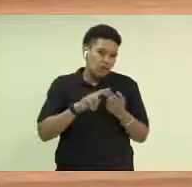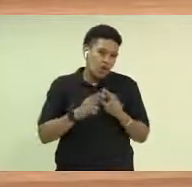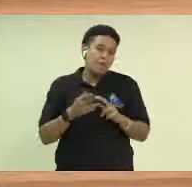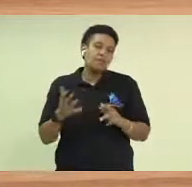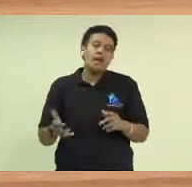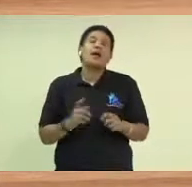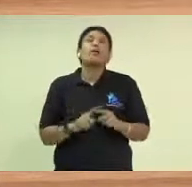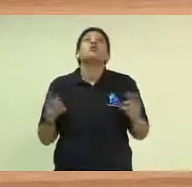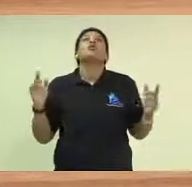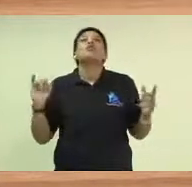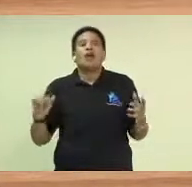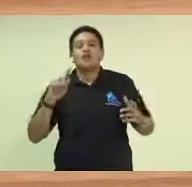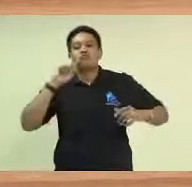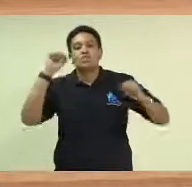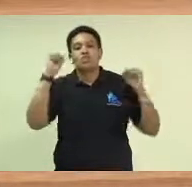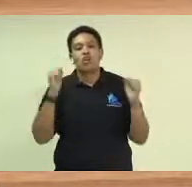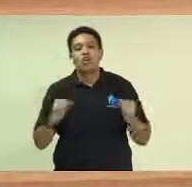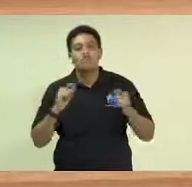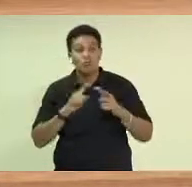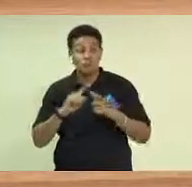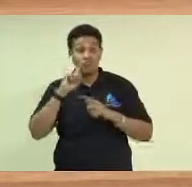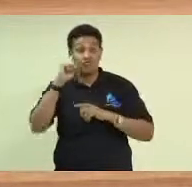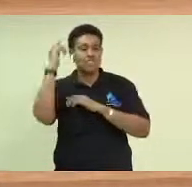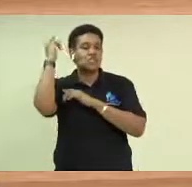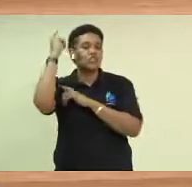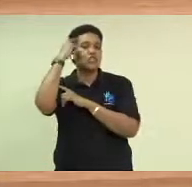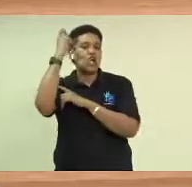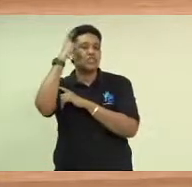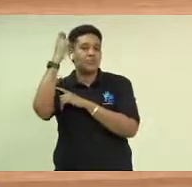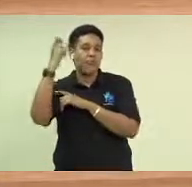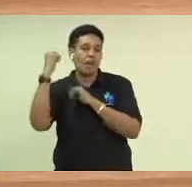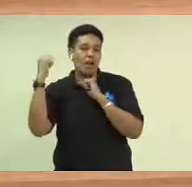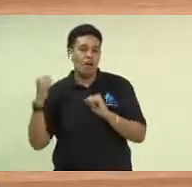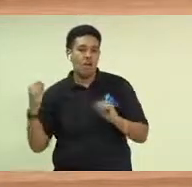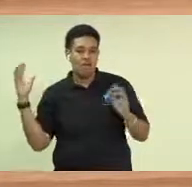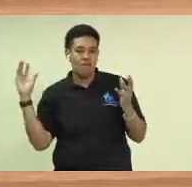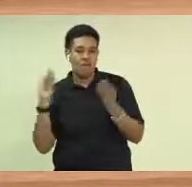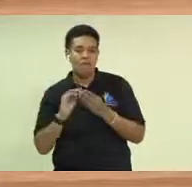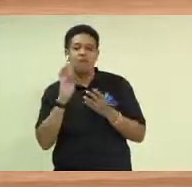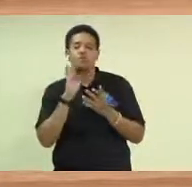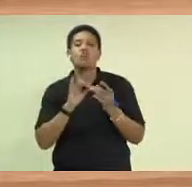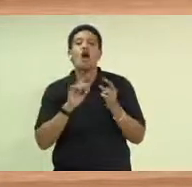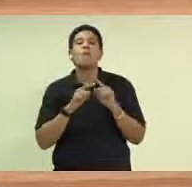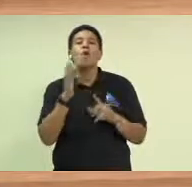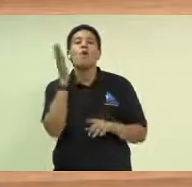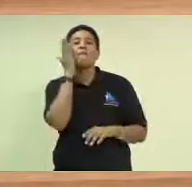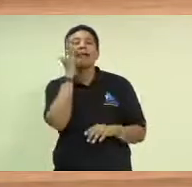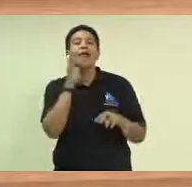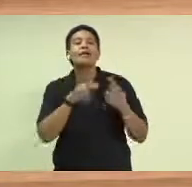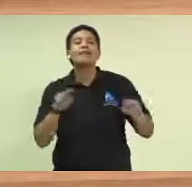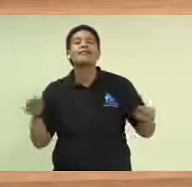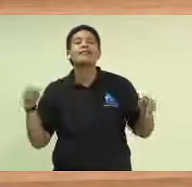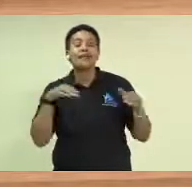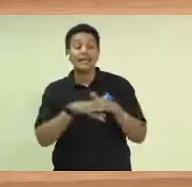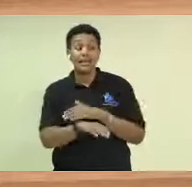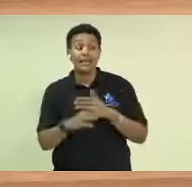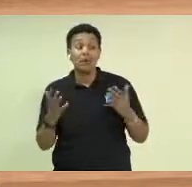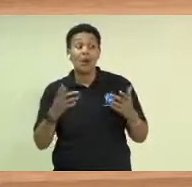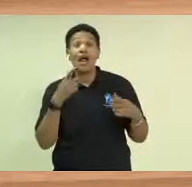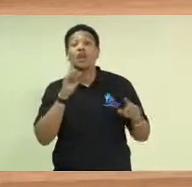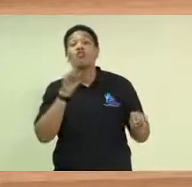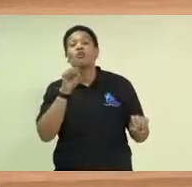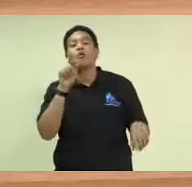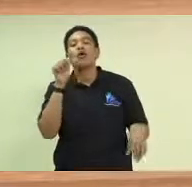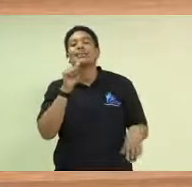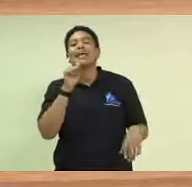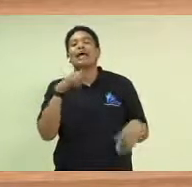but that is confirmed and suspected cases that speaks to bed occupancy, while what is reported daily